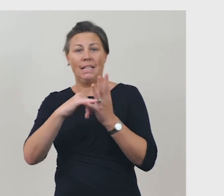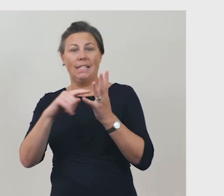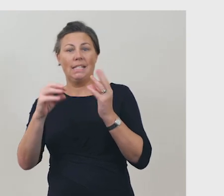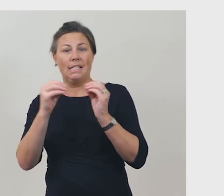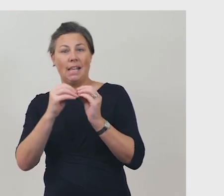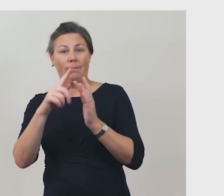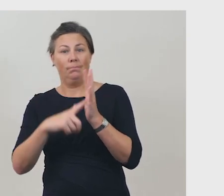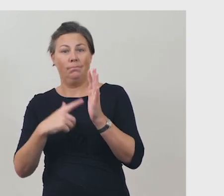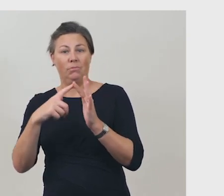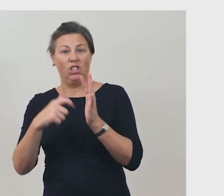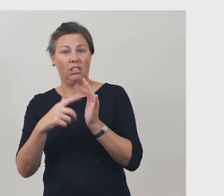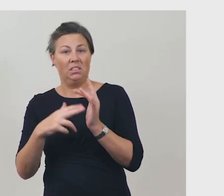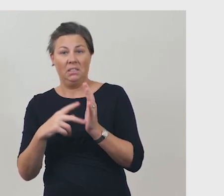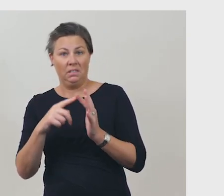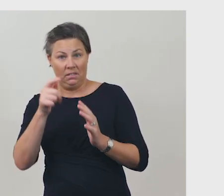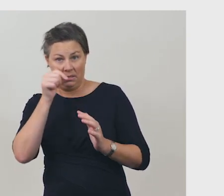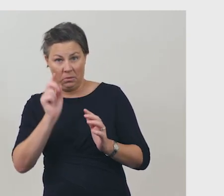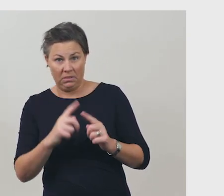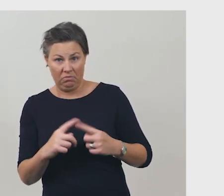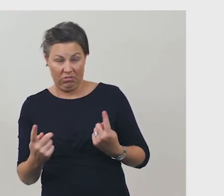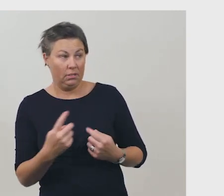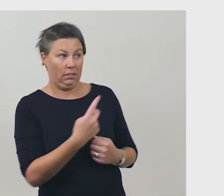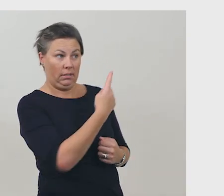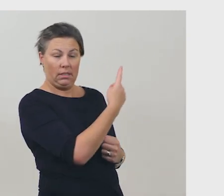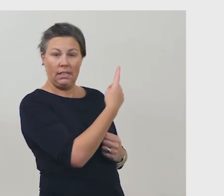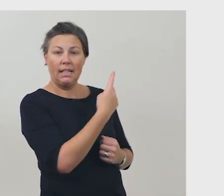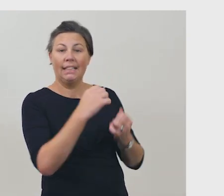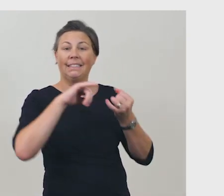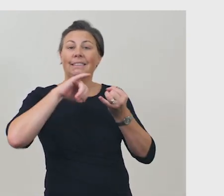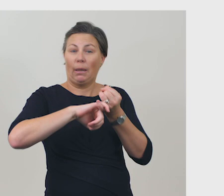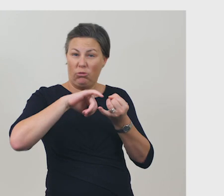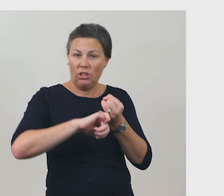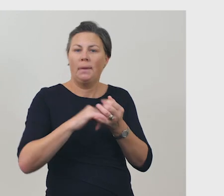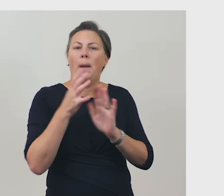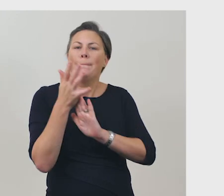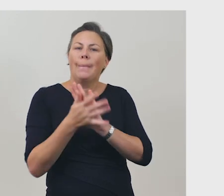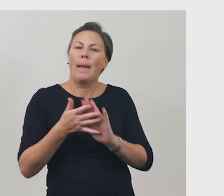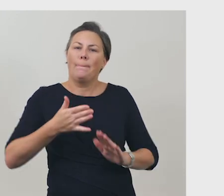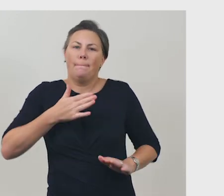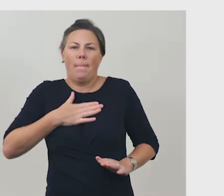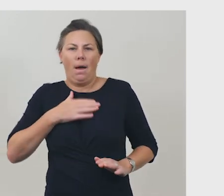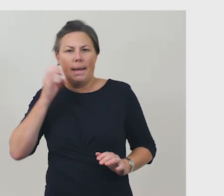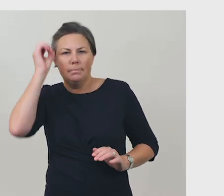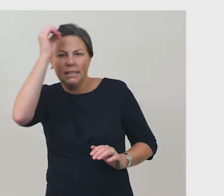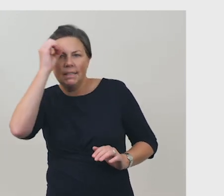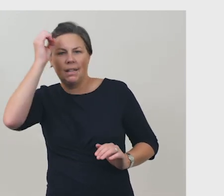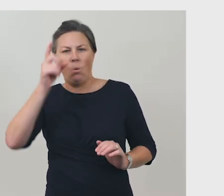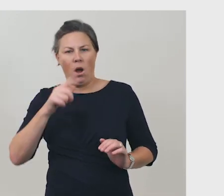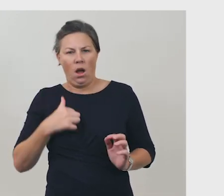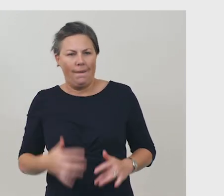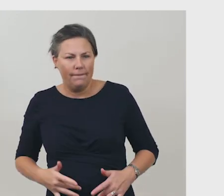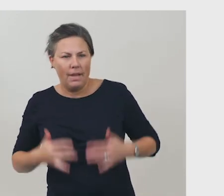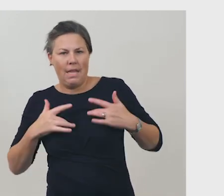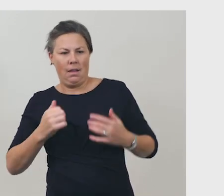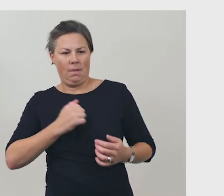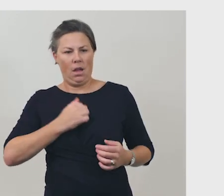Subjective language is language that reflects the writer's perspective, opinions, interpretations, points of view,